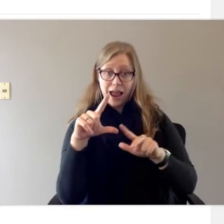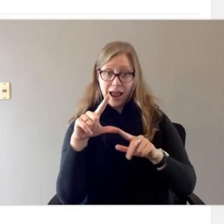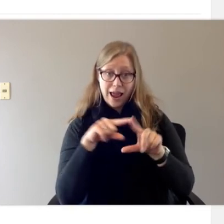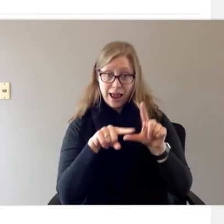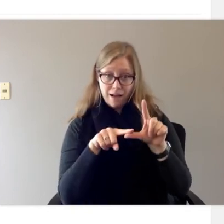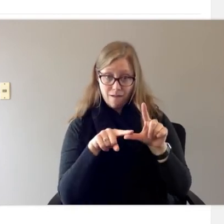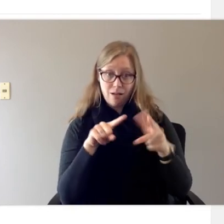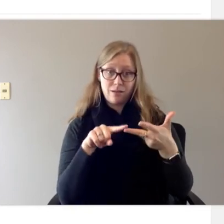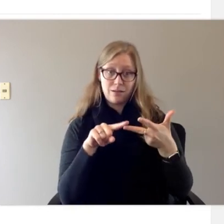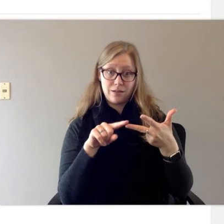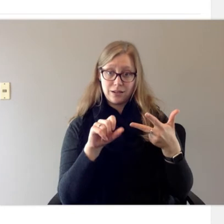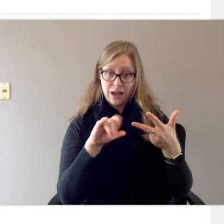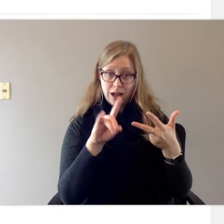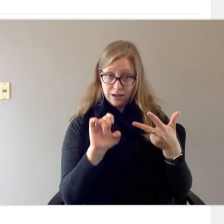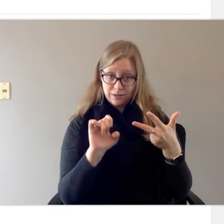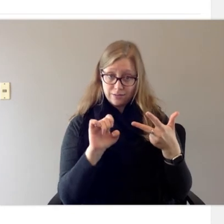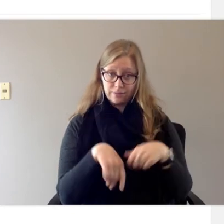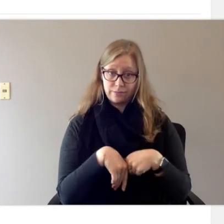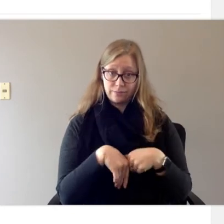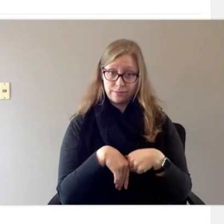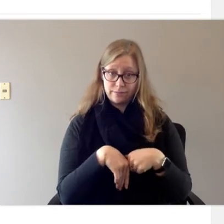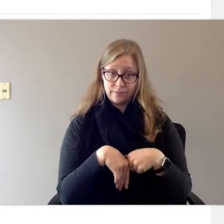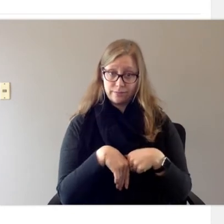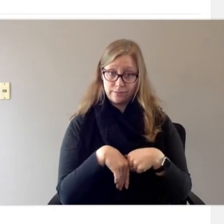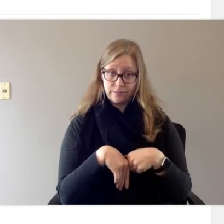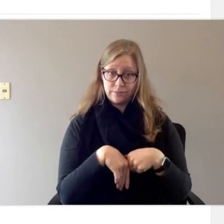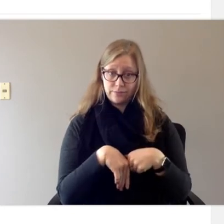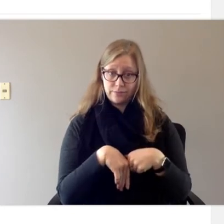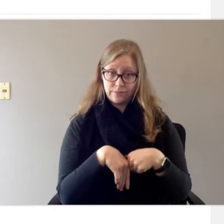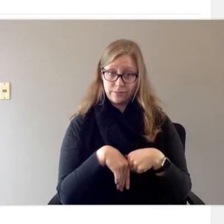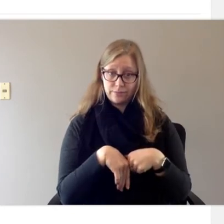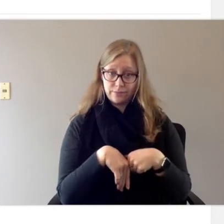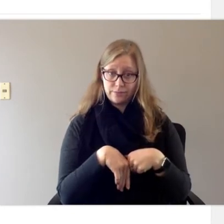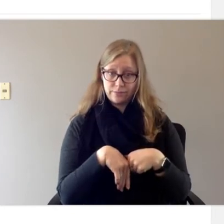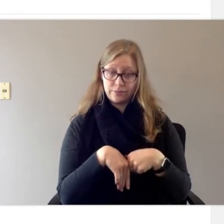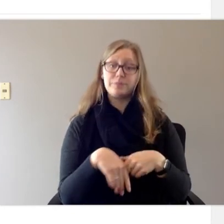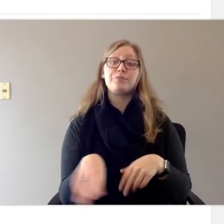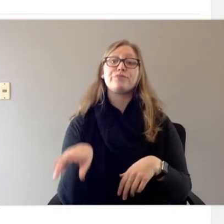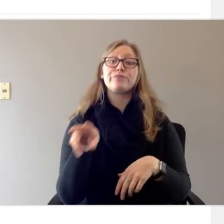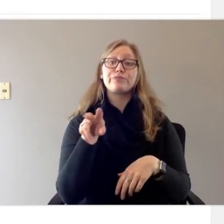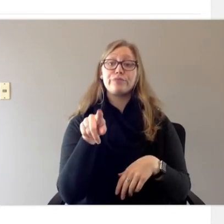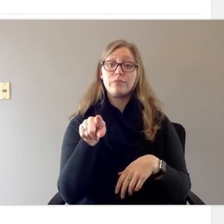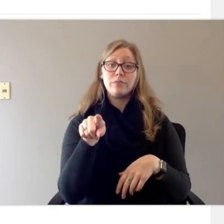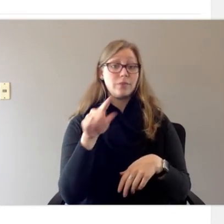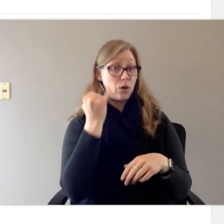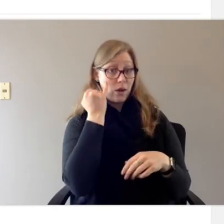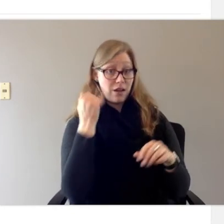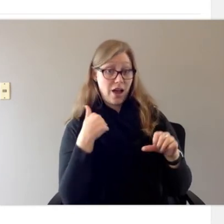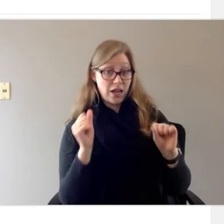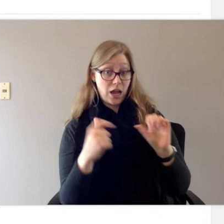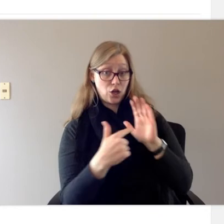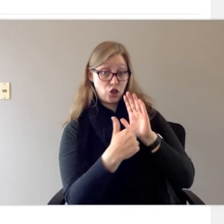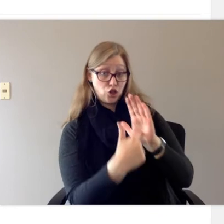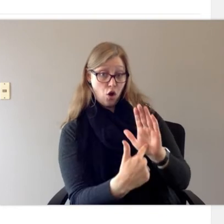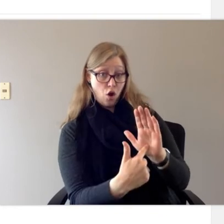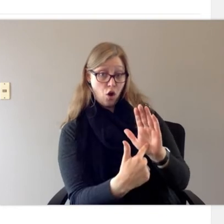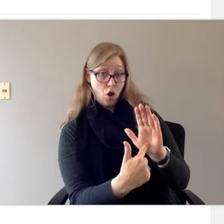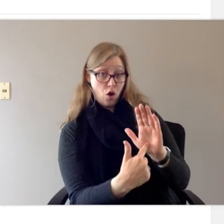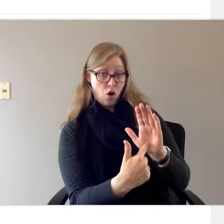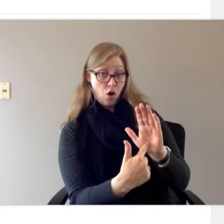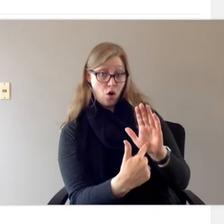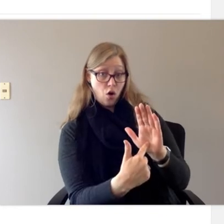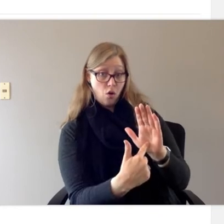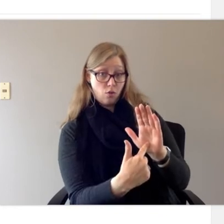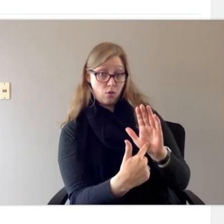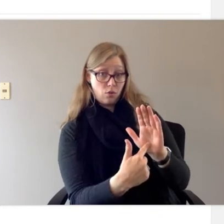side, and then here's the angle, and this is another side. So if I could show that this angle